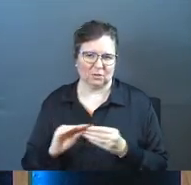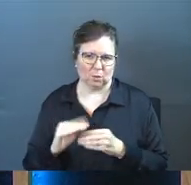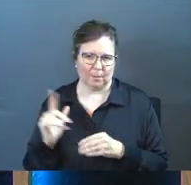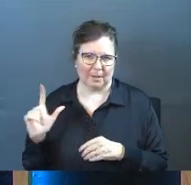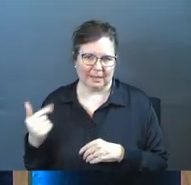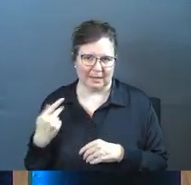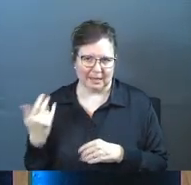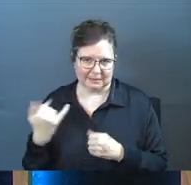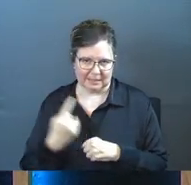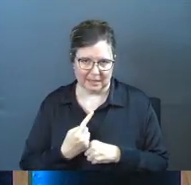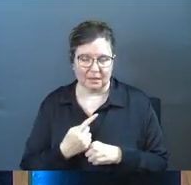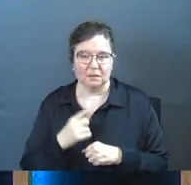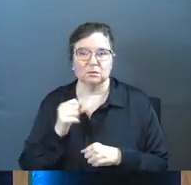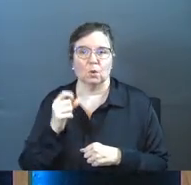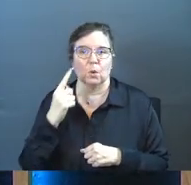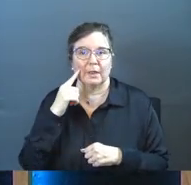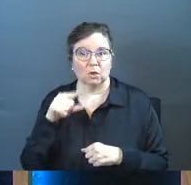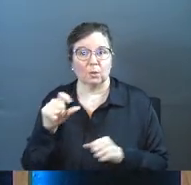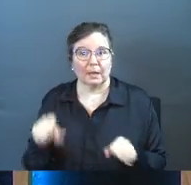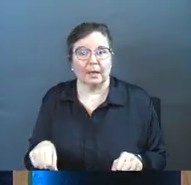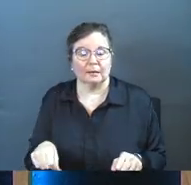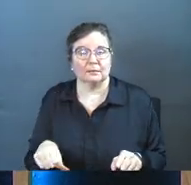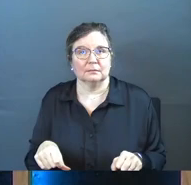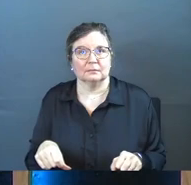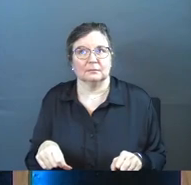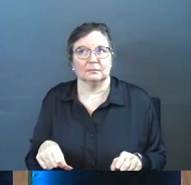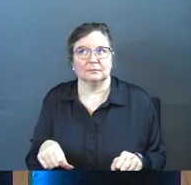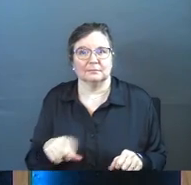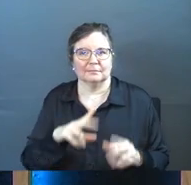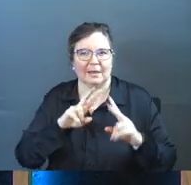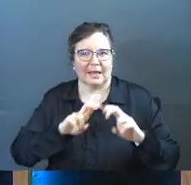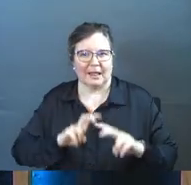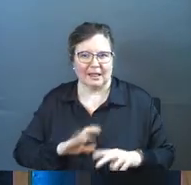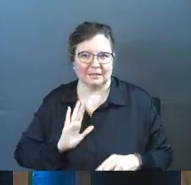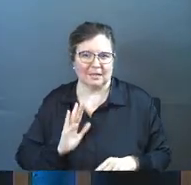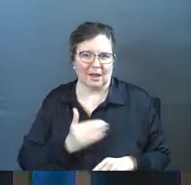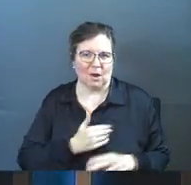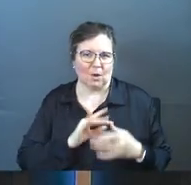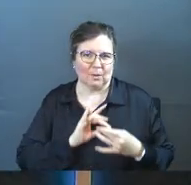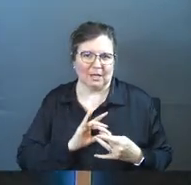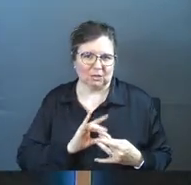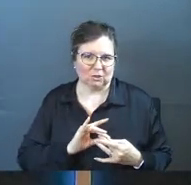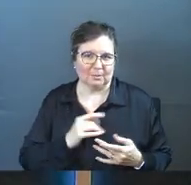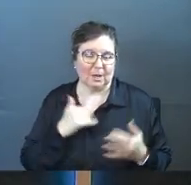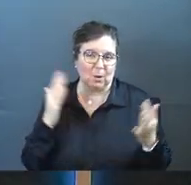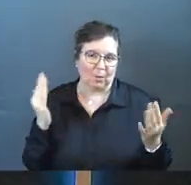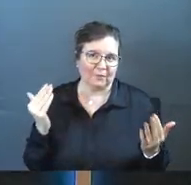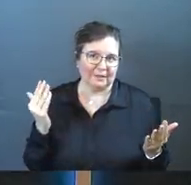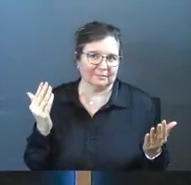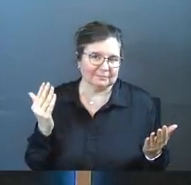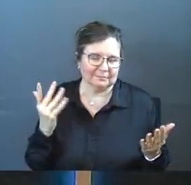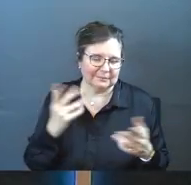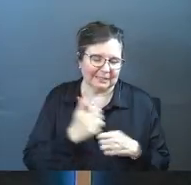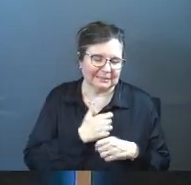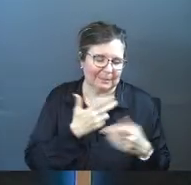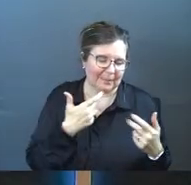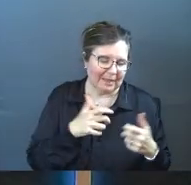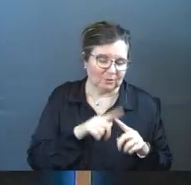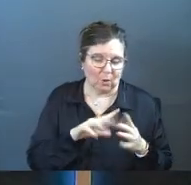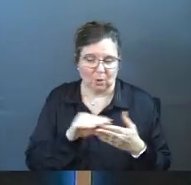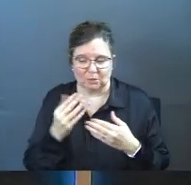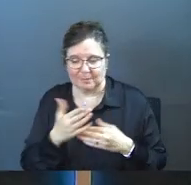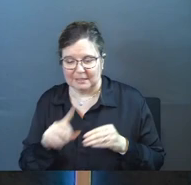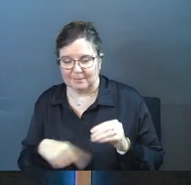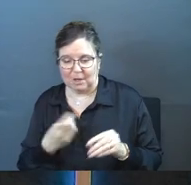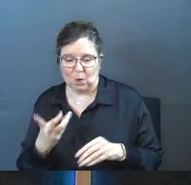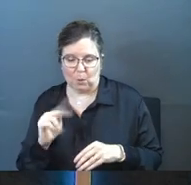stories about Linda and I today, just so that you can analyze our relationship and hopefully either get some laughs or learn